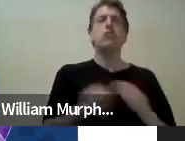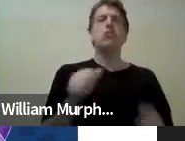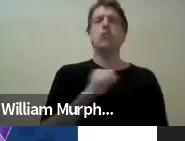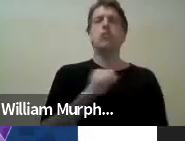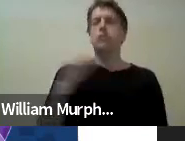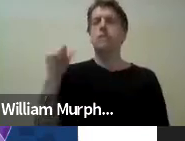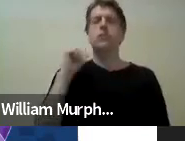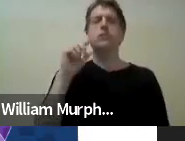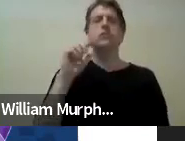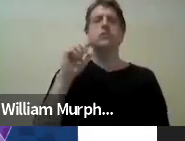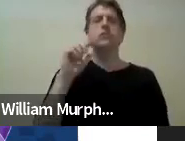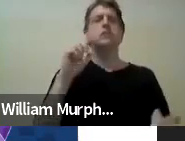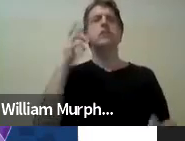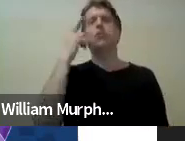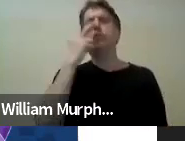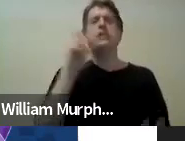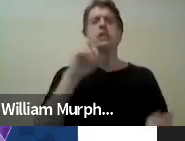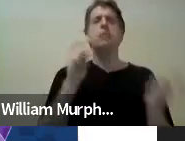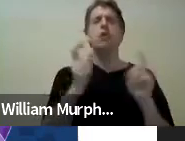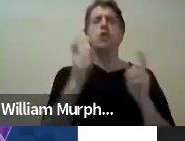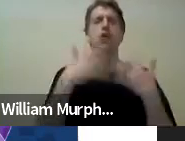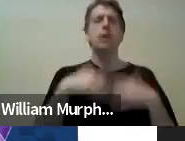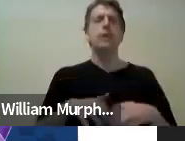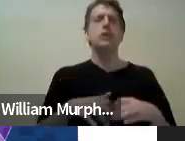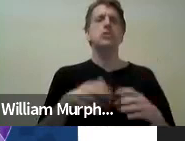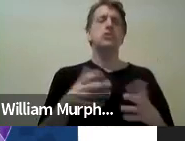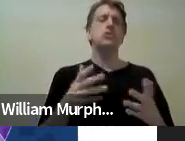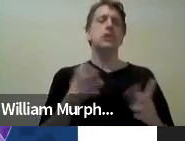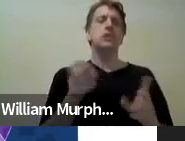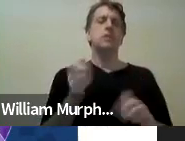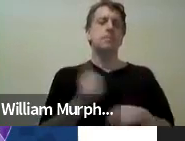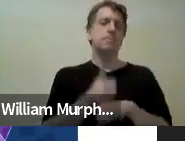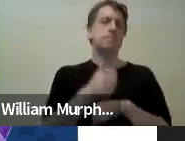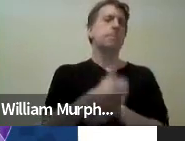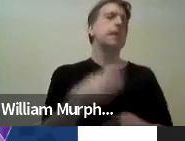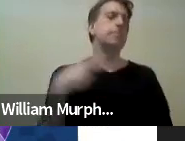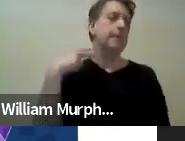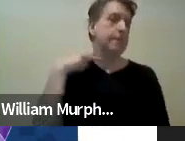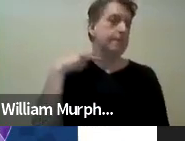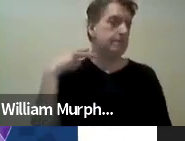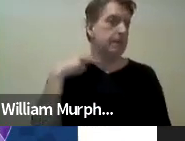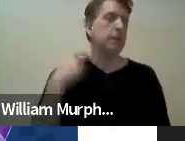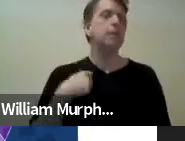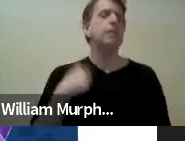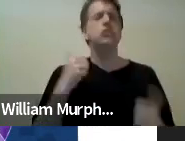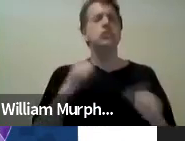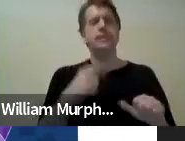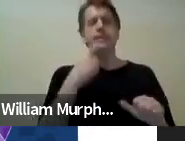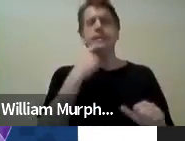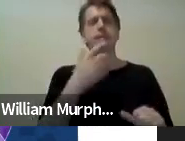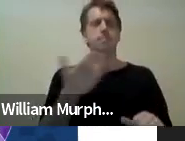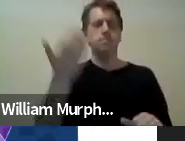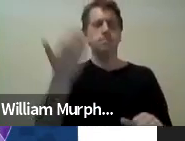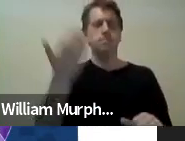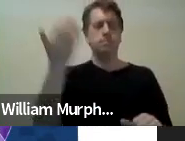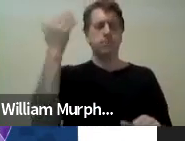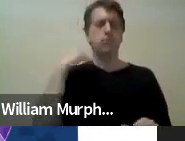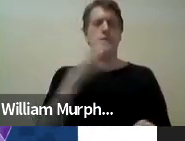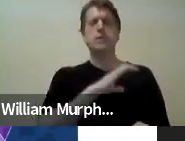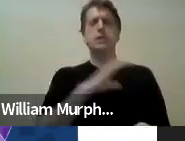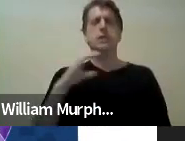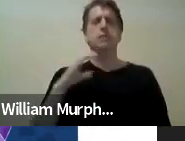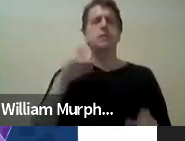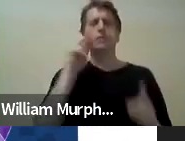another thing we look at, holding the victim responsible. That's kind of what I was getting at before, of the commission's position, that the